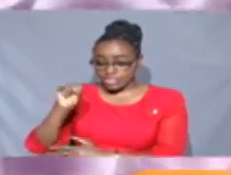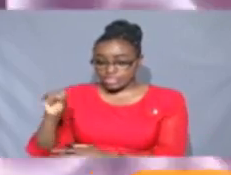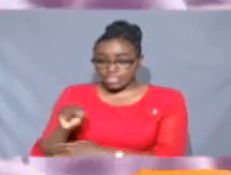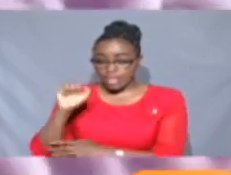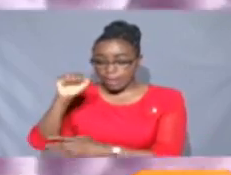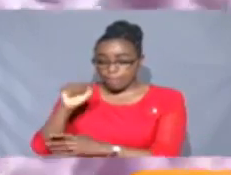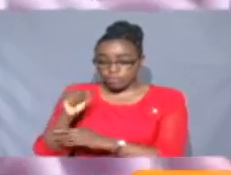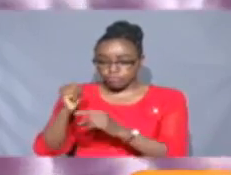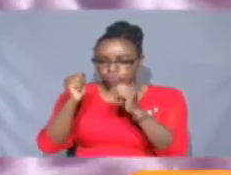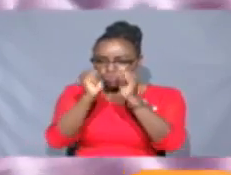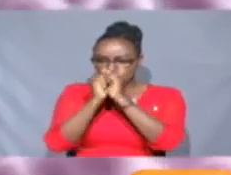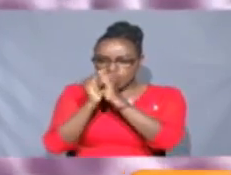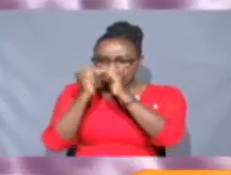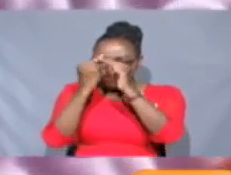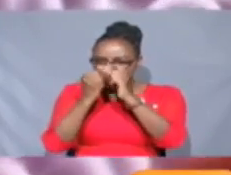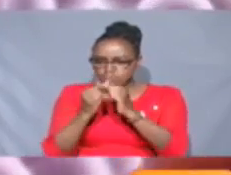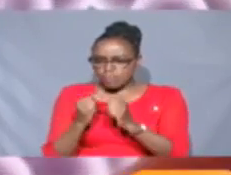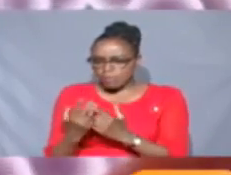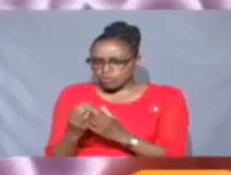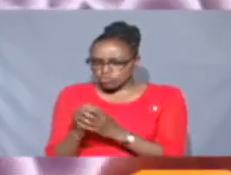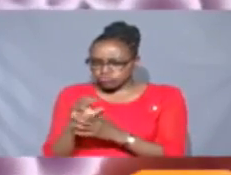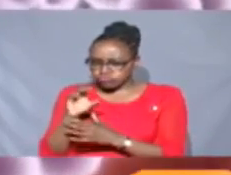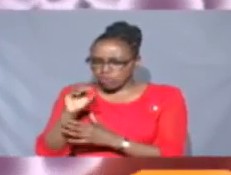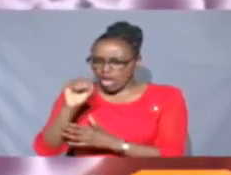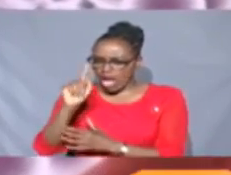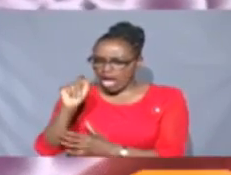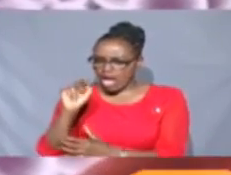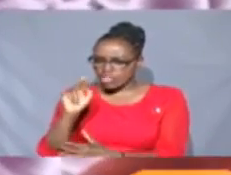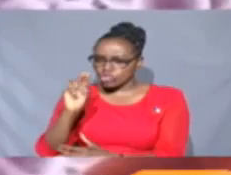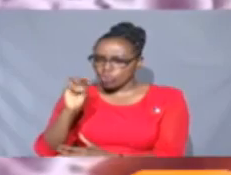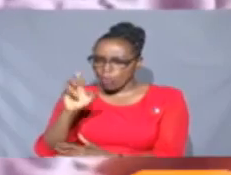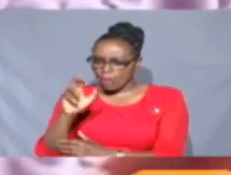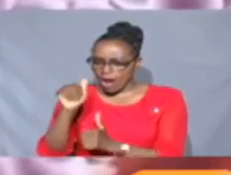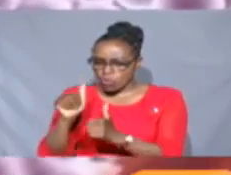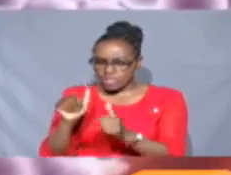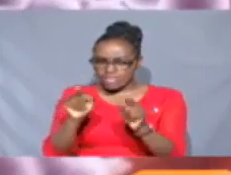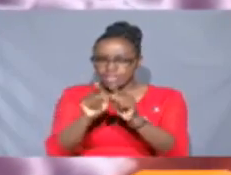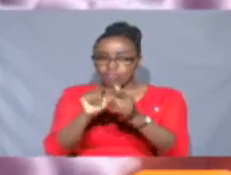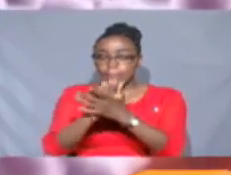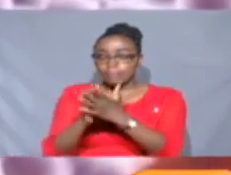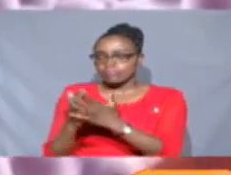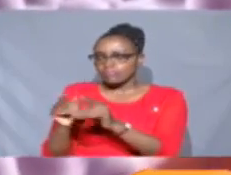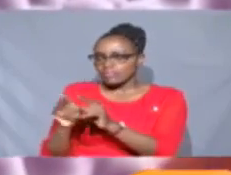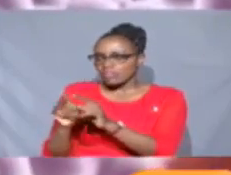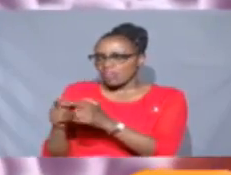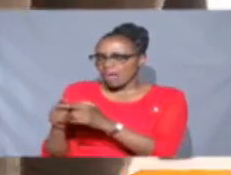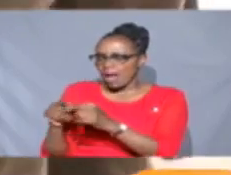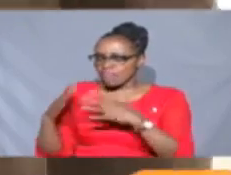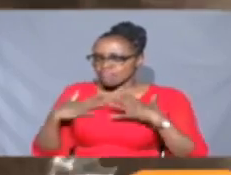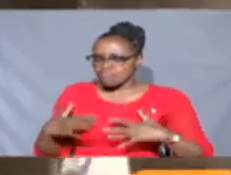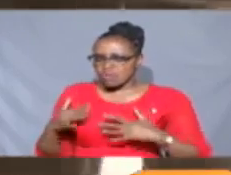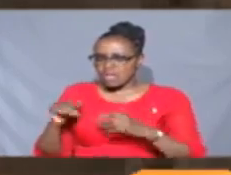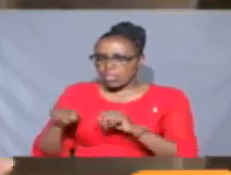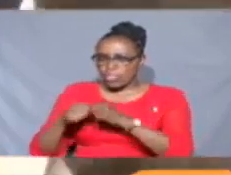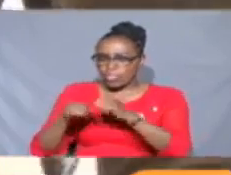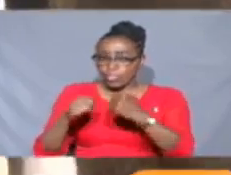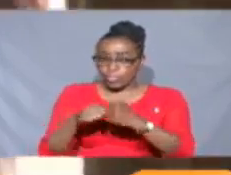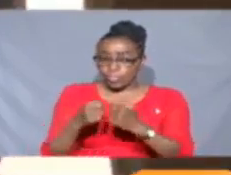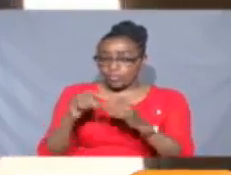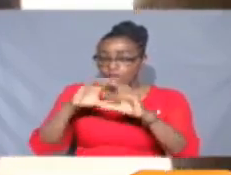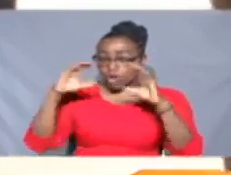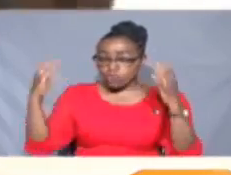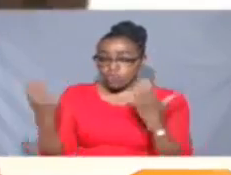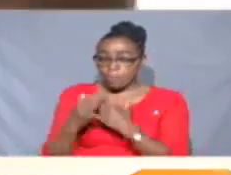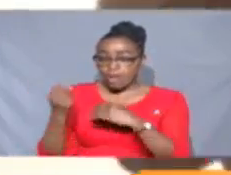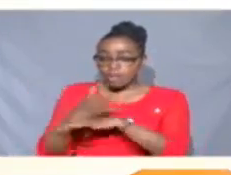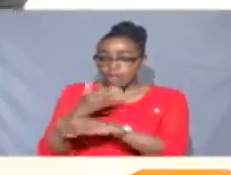come together to form a tumor or a mass, which becomes destructive to the body. Globally, cancer causes